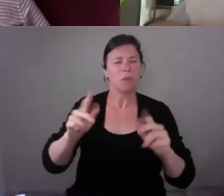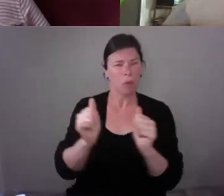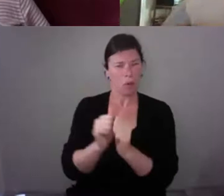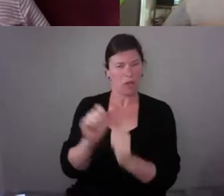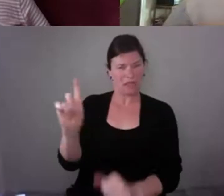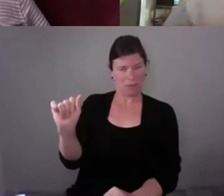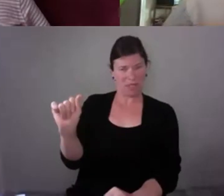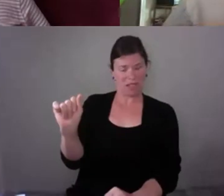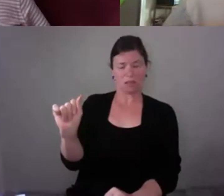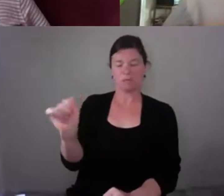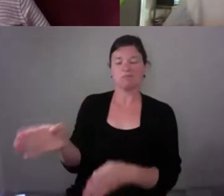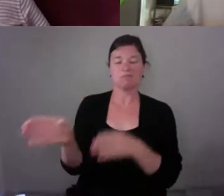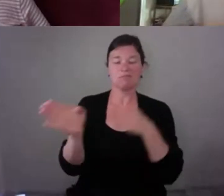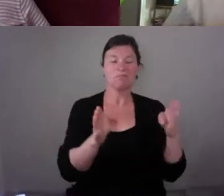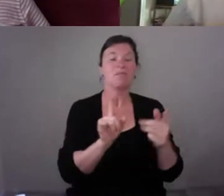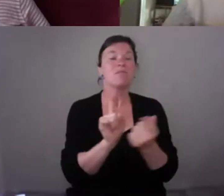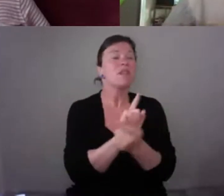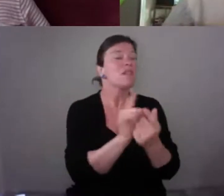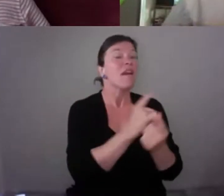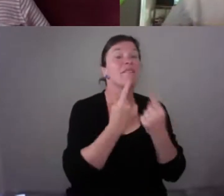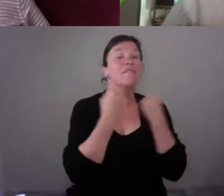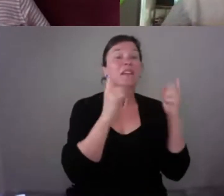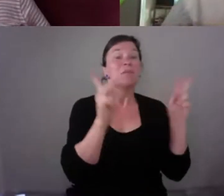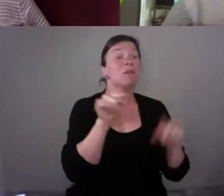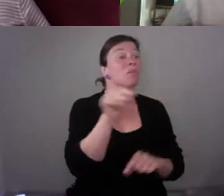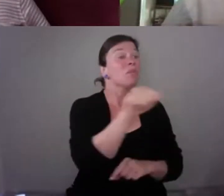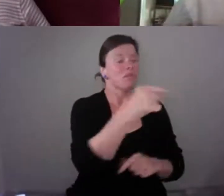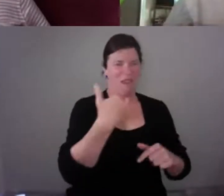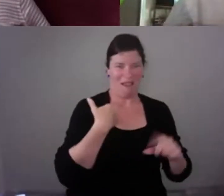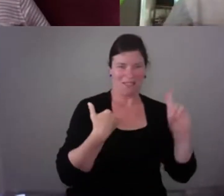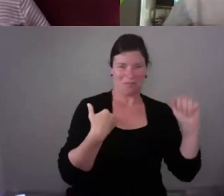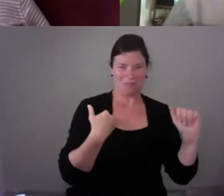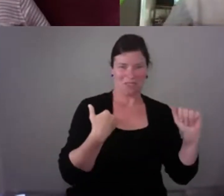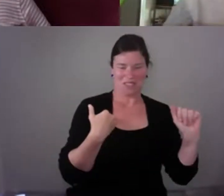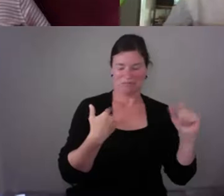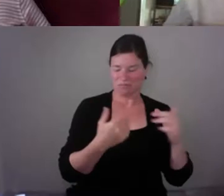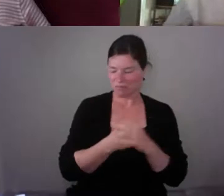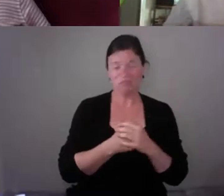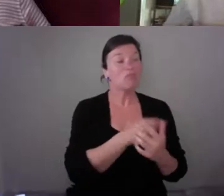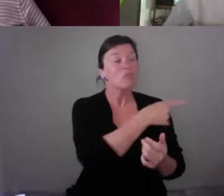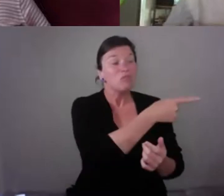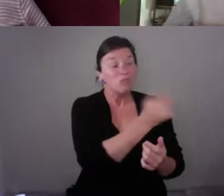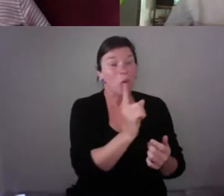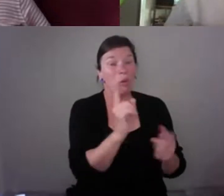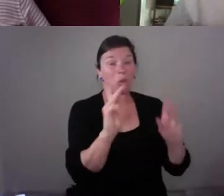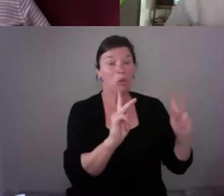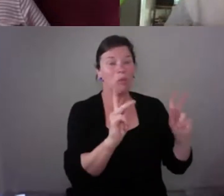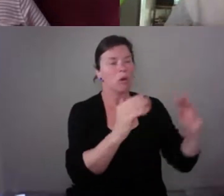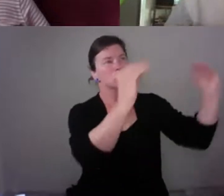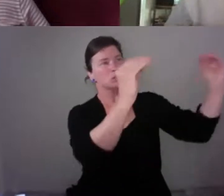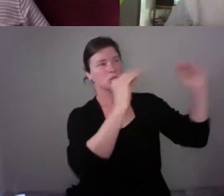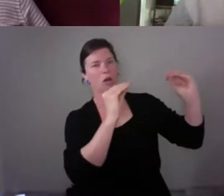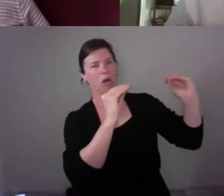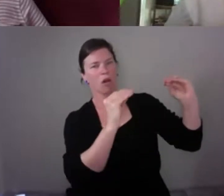and I met famous people with disabilities throughout my life that have taught me about how to be like proud